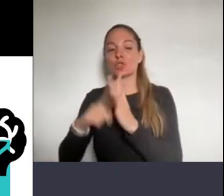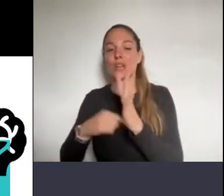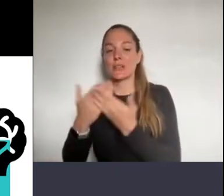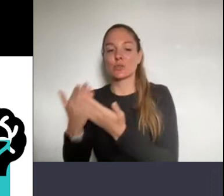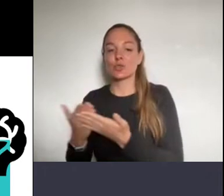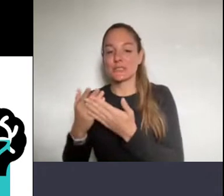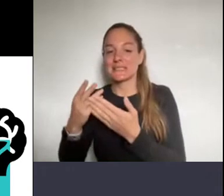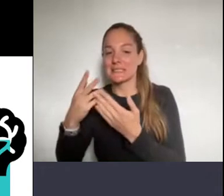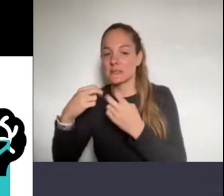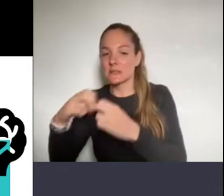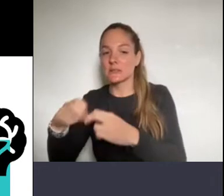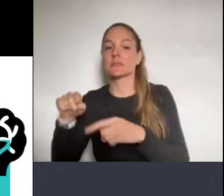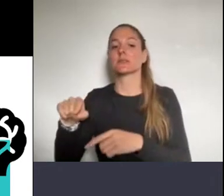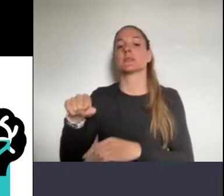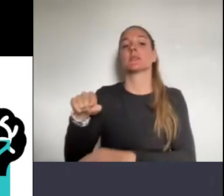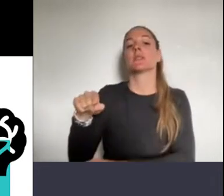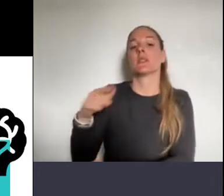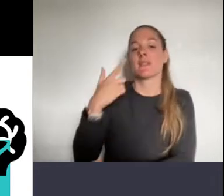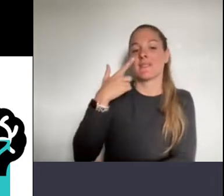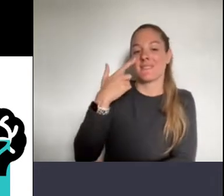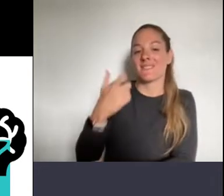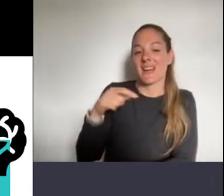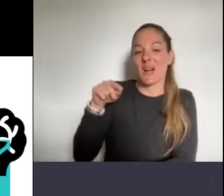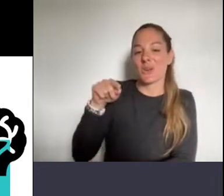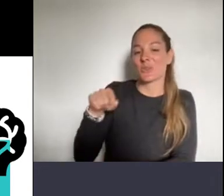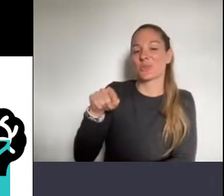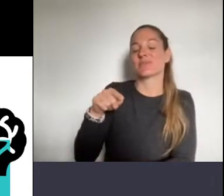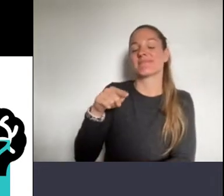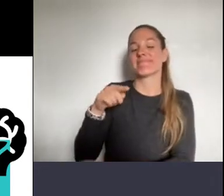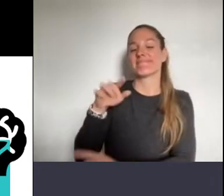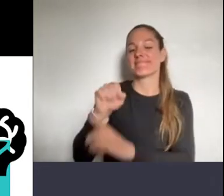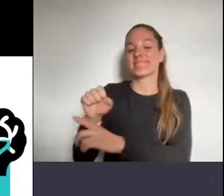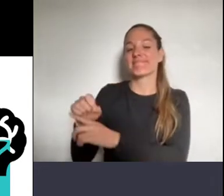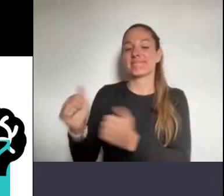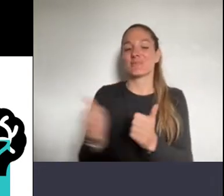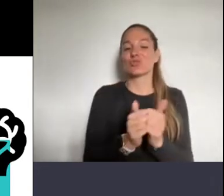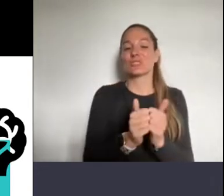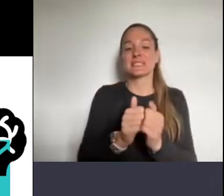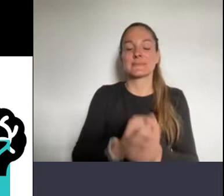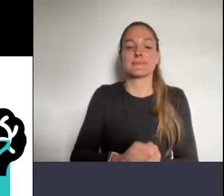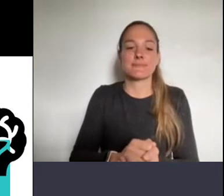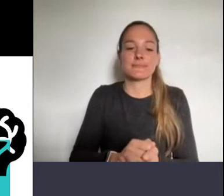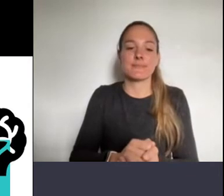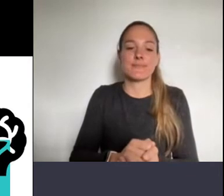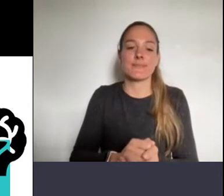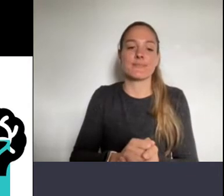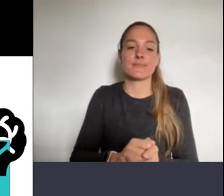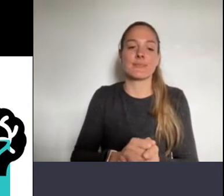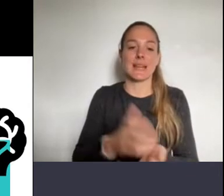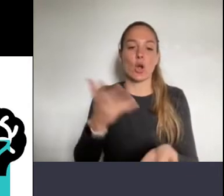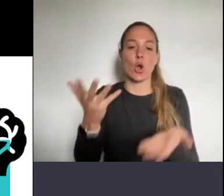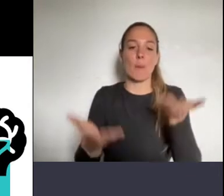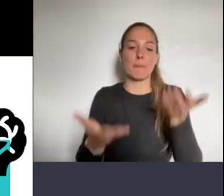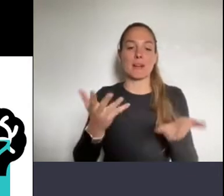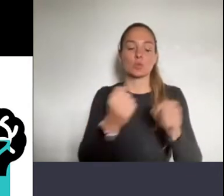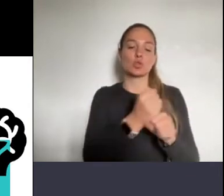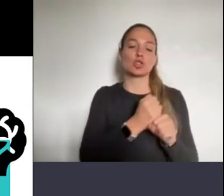which is the British Medical Journal, and that was looking at the current health of signing deaf community in the UK compared to the general